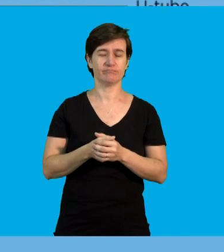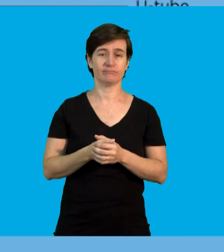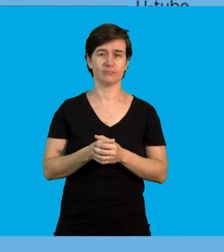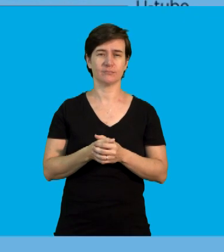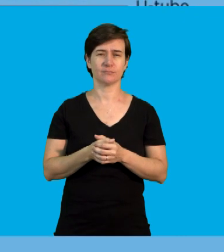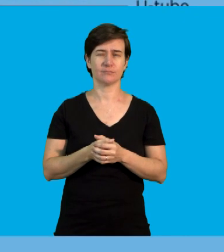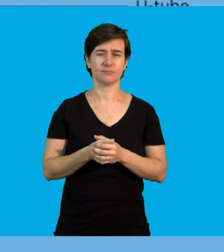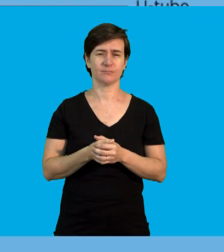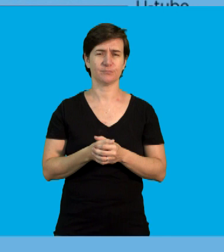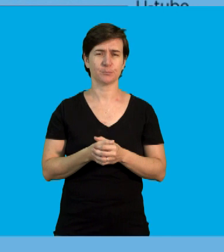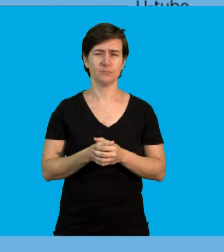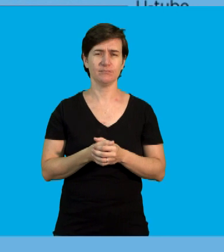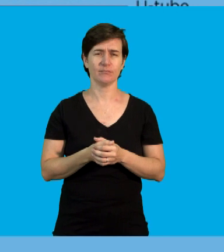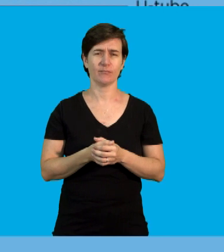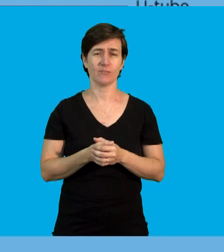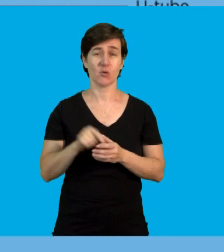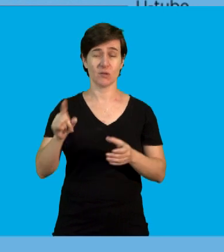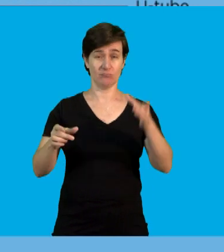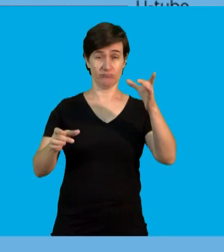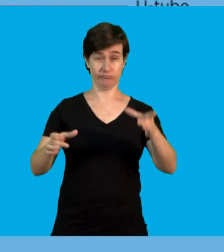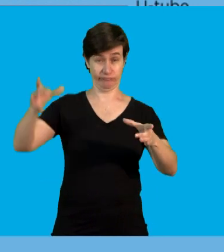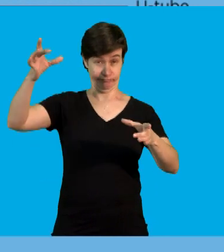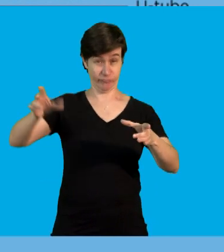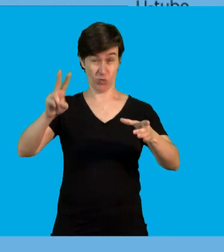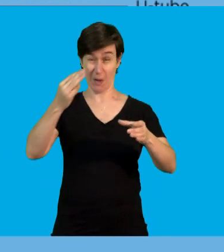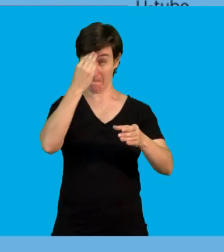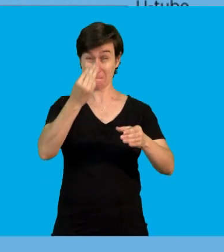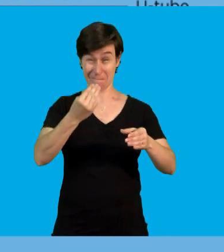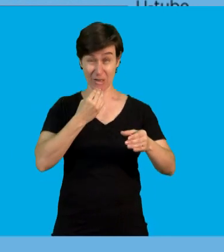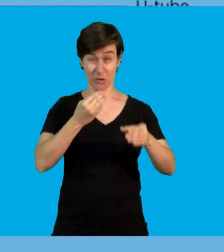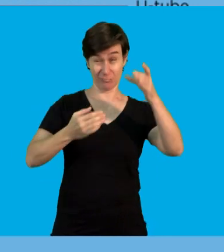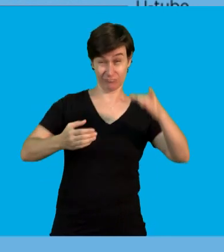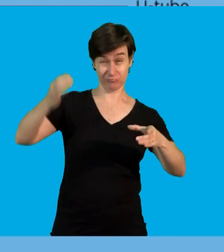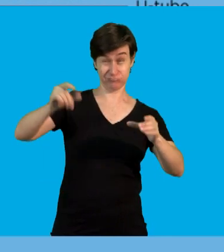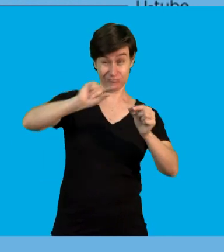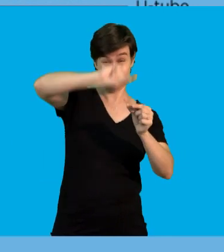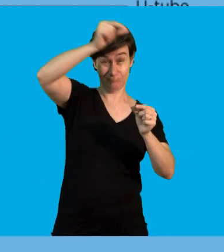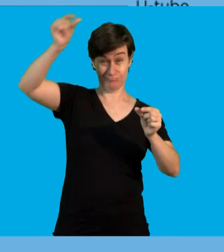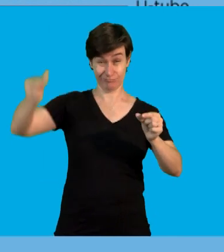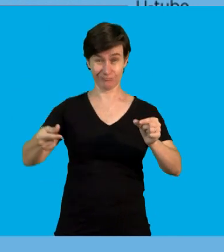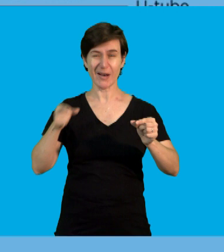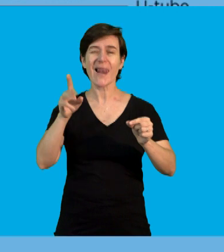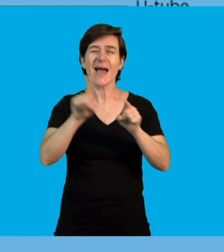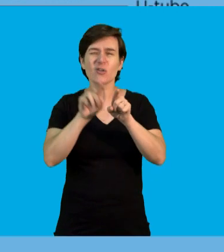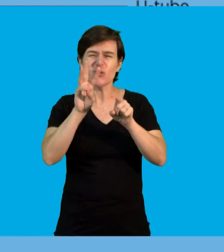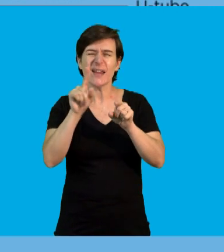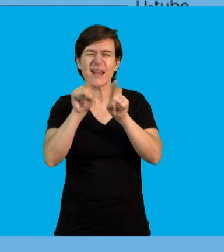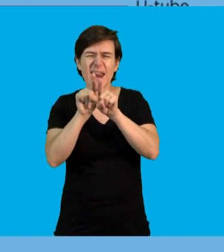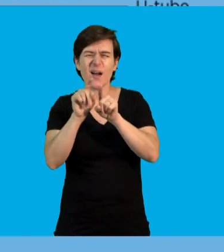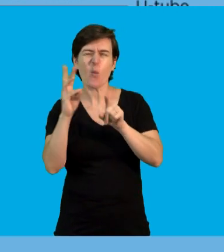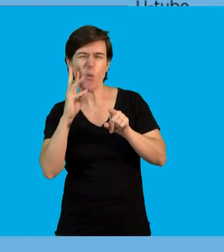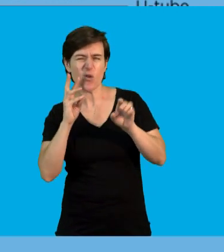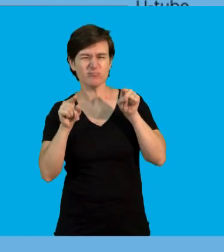here, the solution that we are finding in these two beakers, it is called the electrolyte. So the